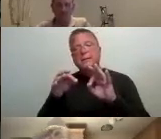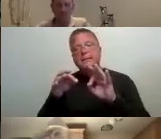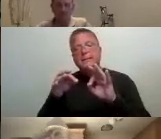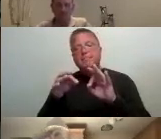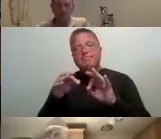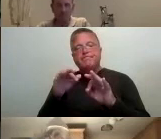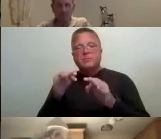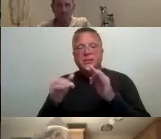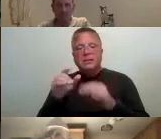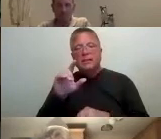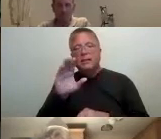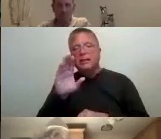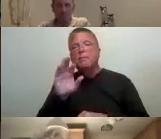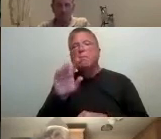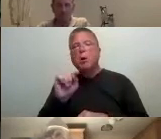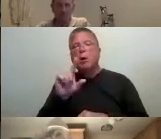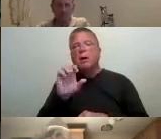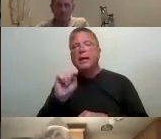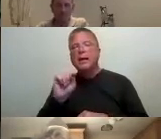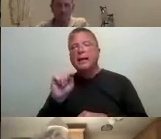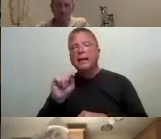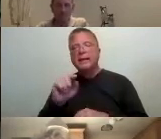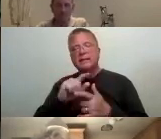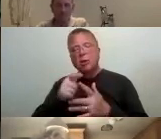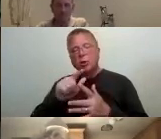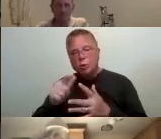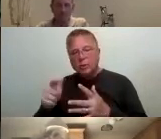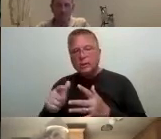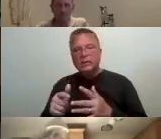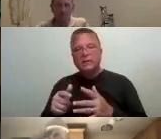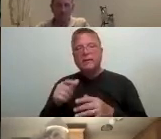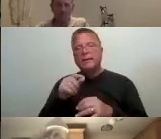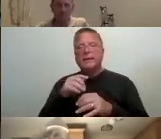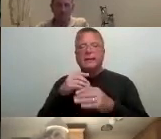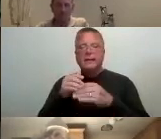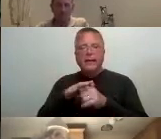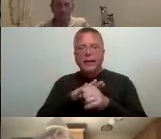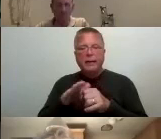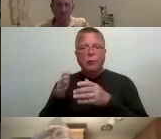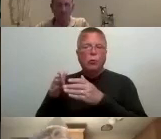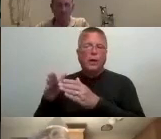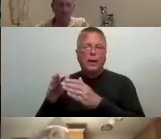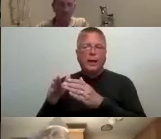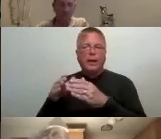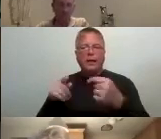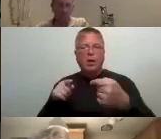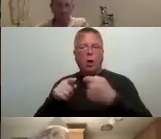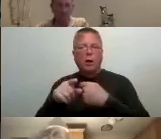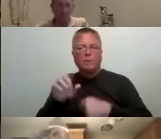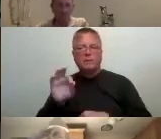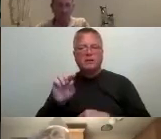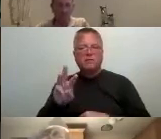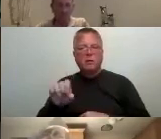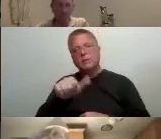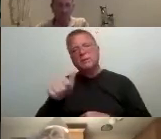likely the Bartlett as an alternative with a neighborway contraflow and some of the other alternatives